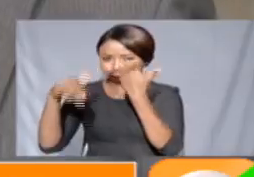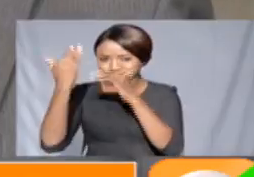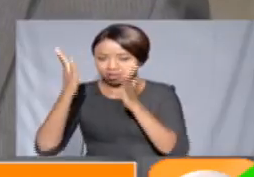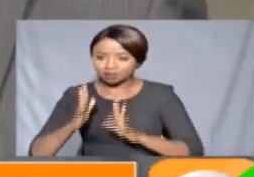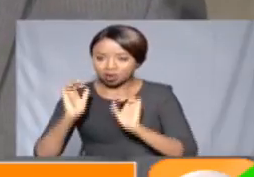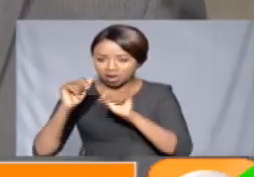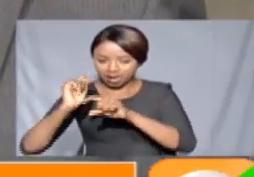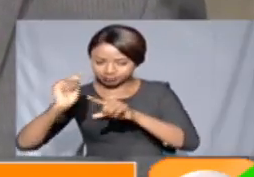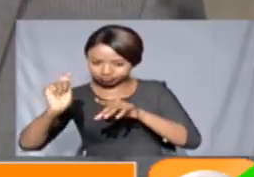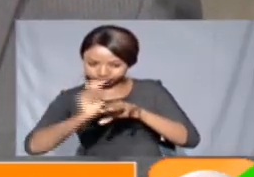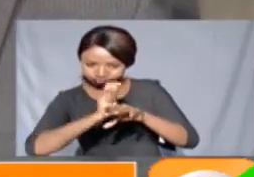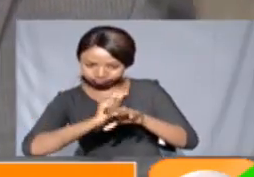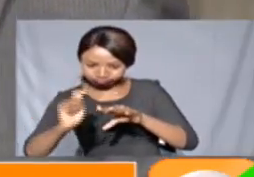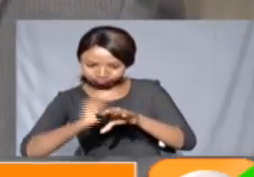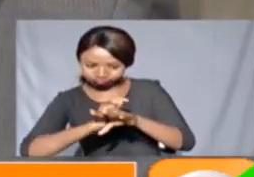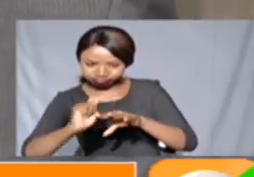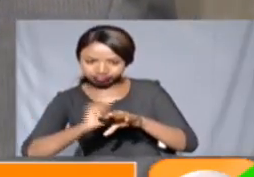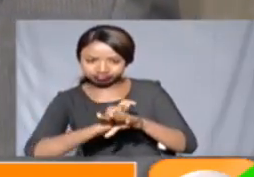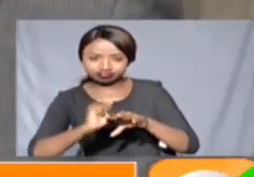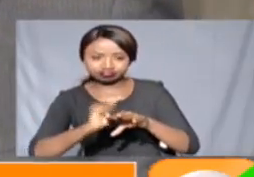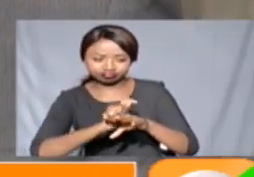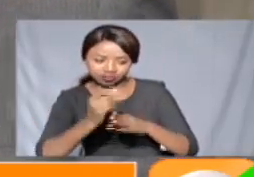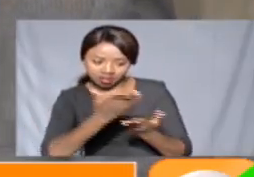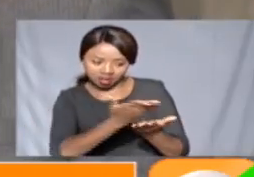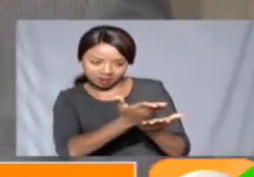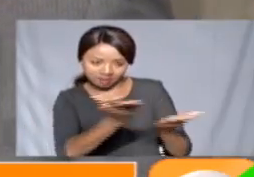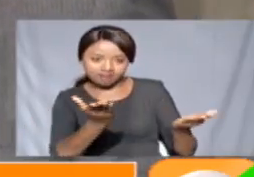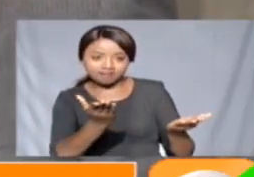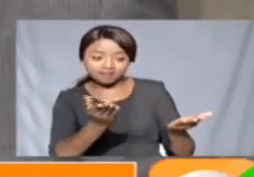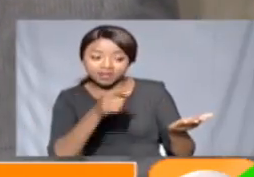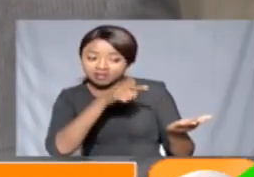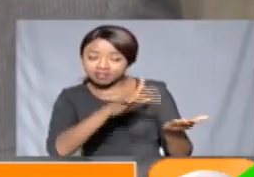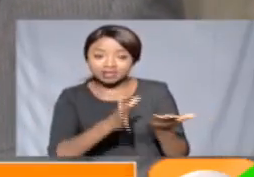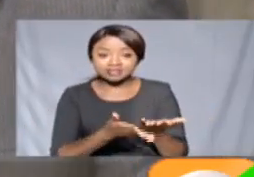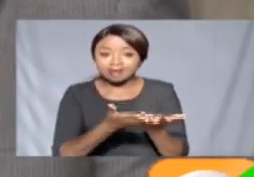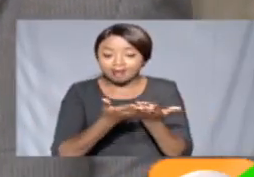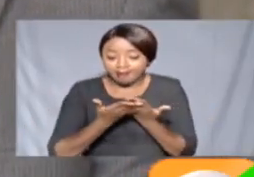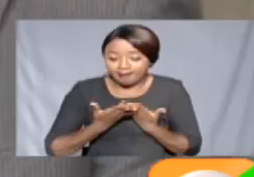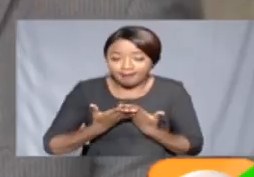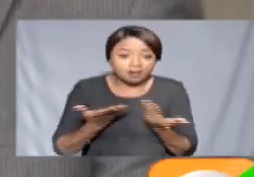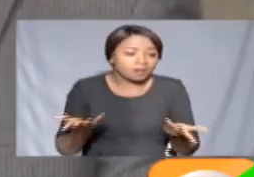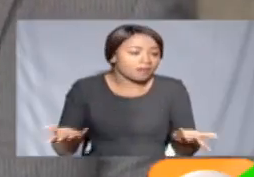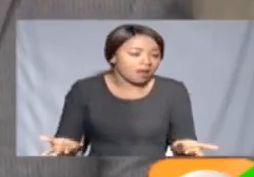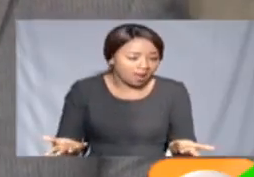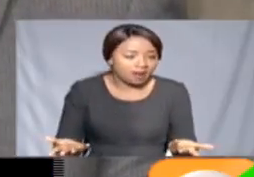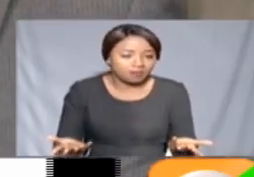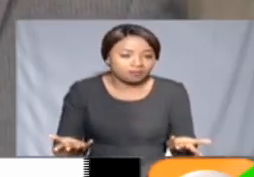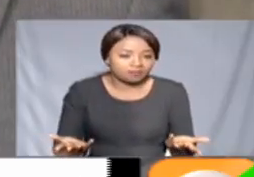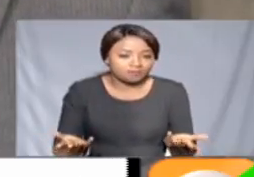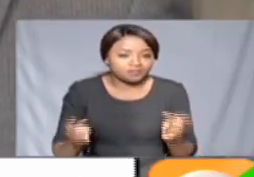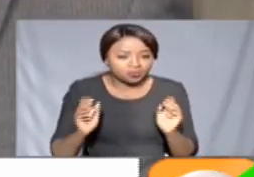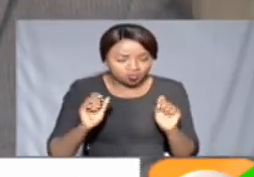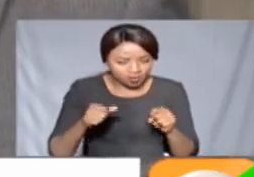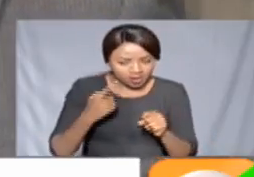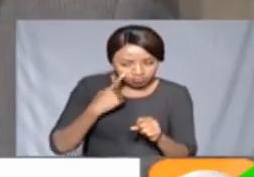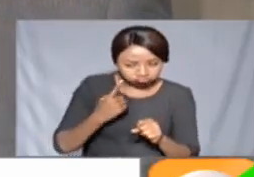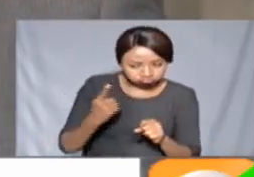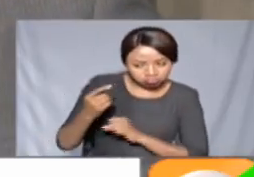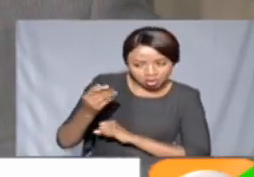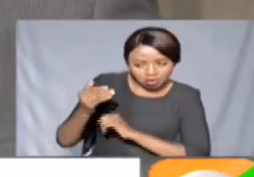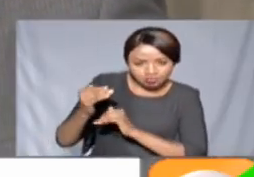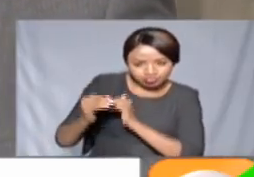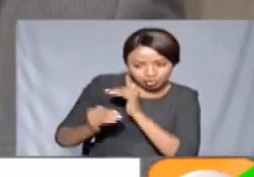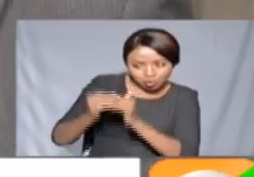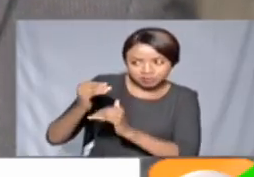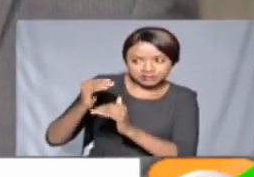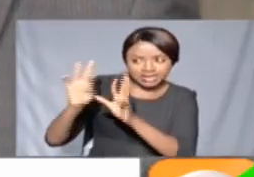learn from world-class diagnosticians. And what this enables us to do is leapfrog that process of getting